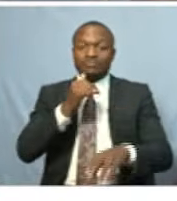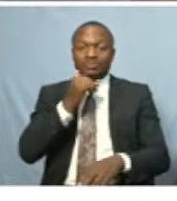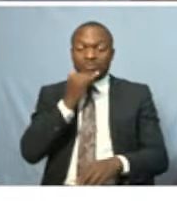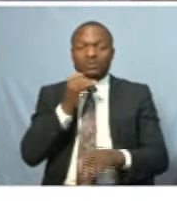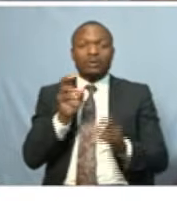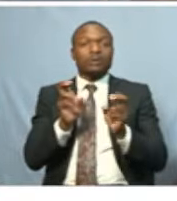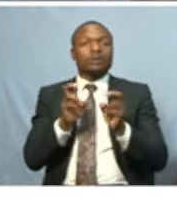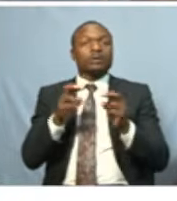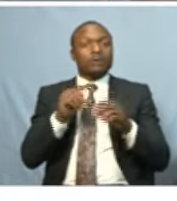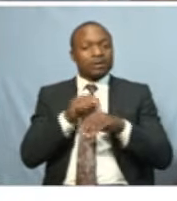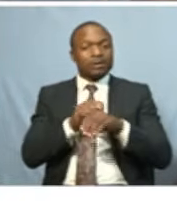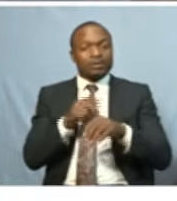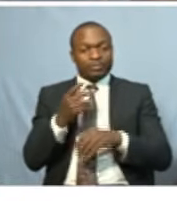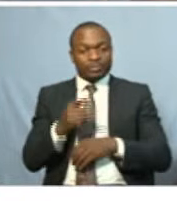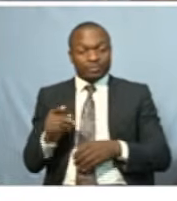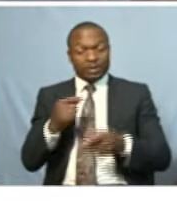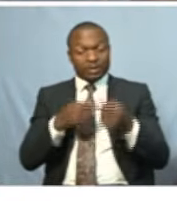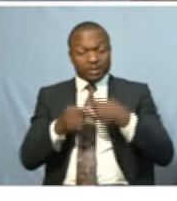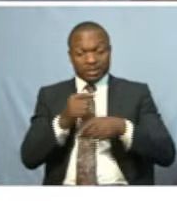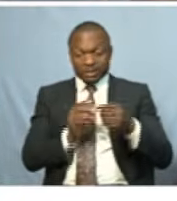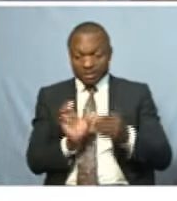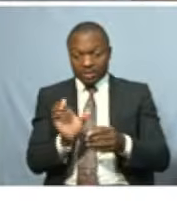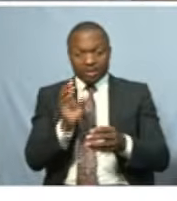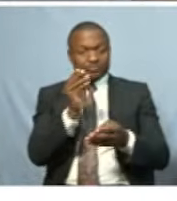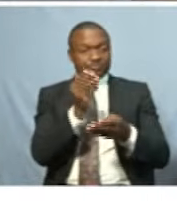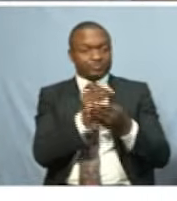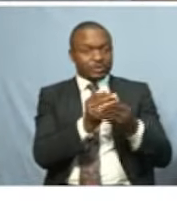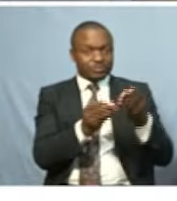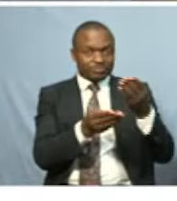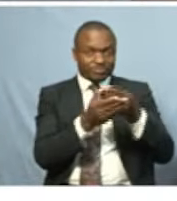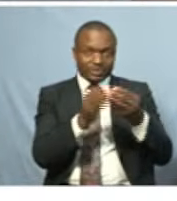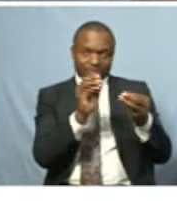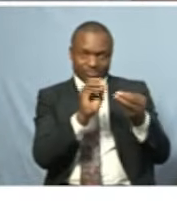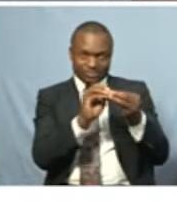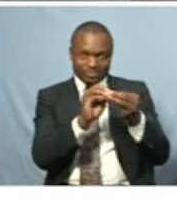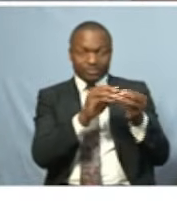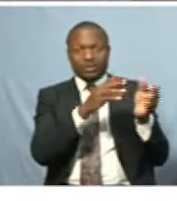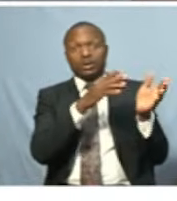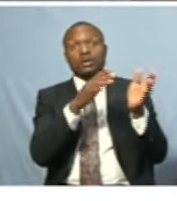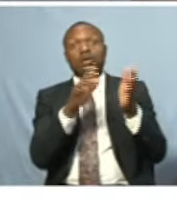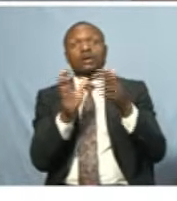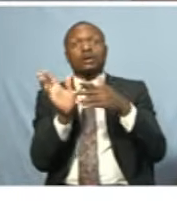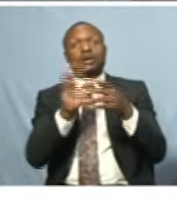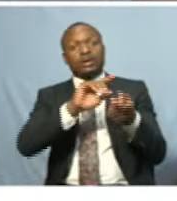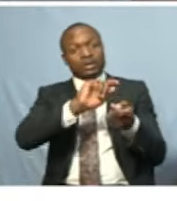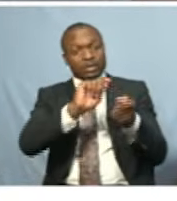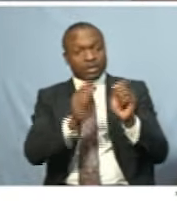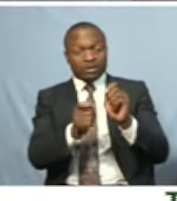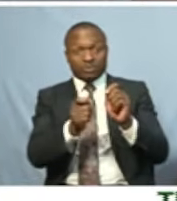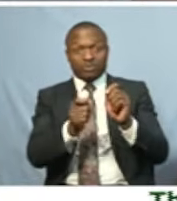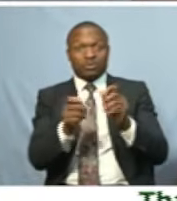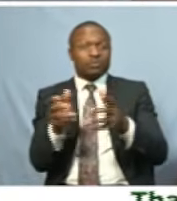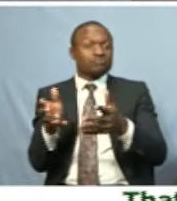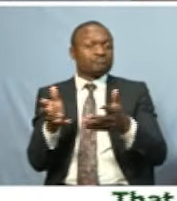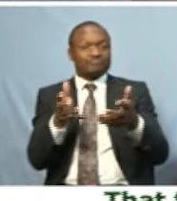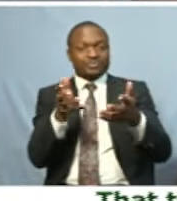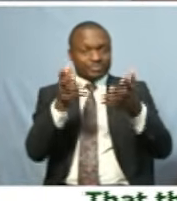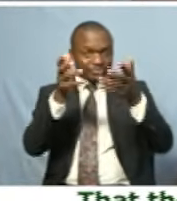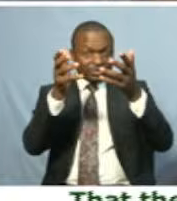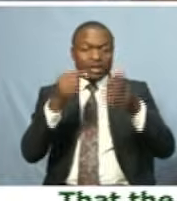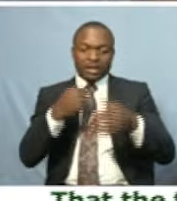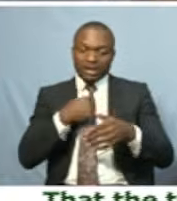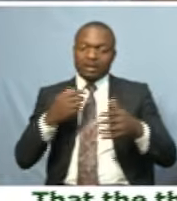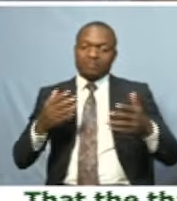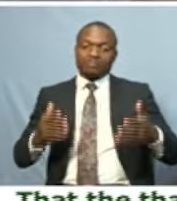Speaker, coming from a sector that contributes significantly to climate change through carbon emissions, I am